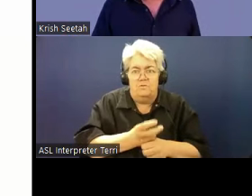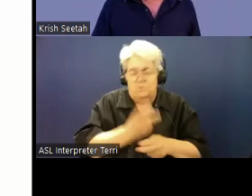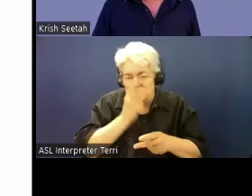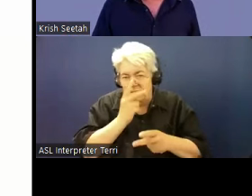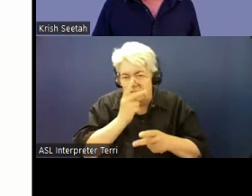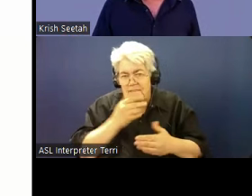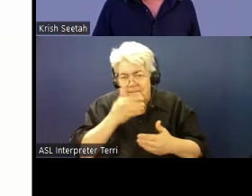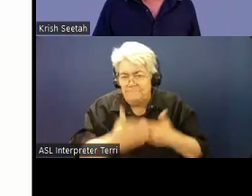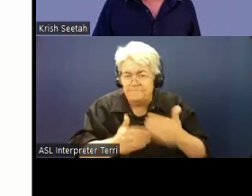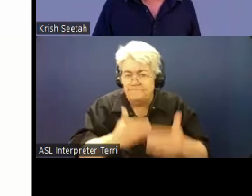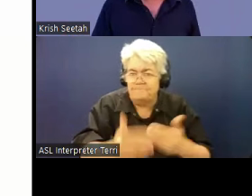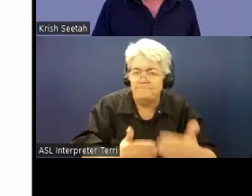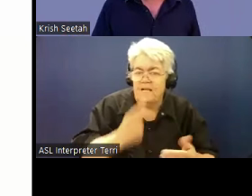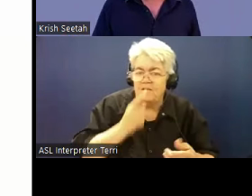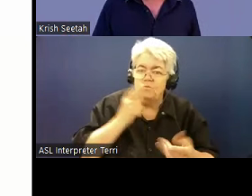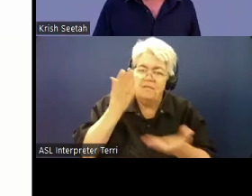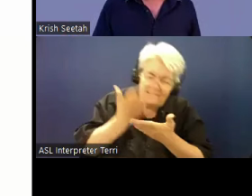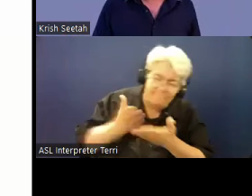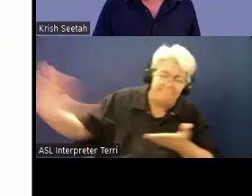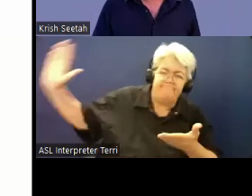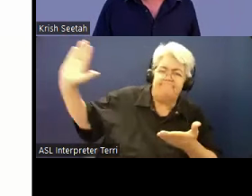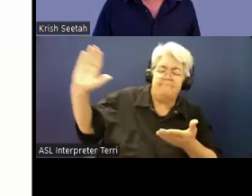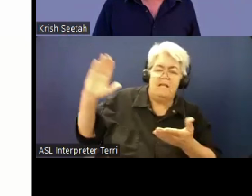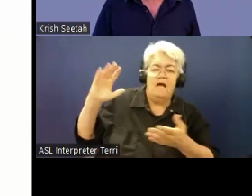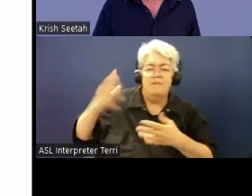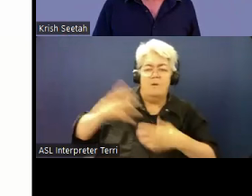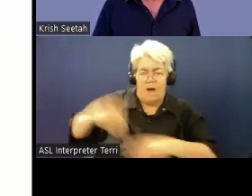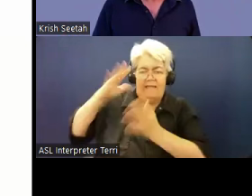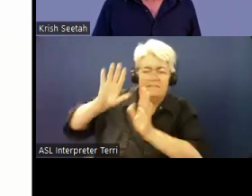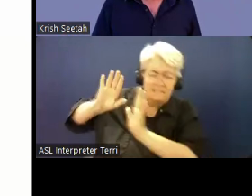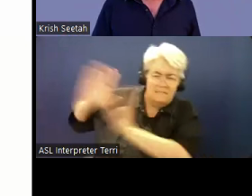move beyond the colonial context, really to decolonize our subject.